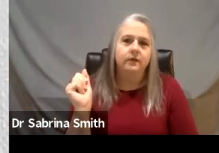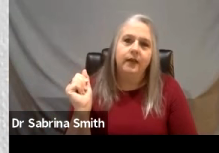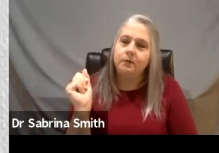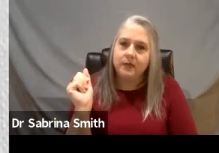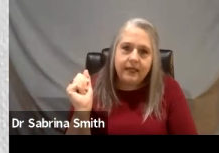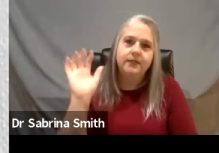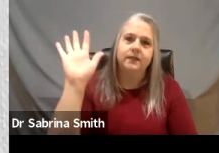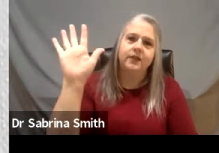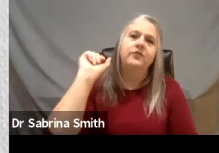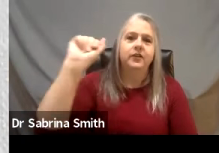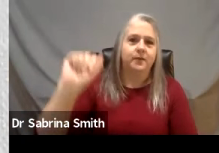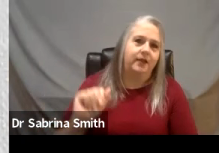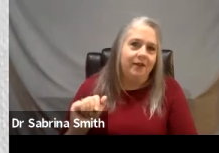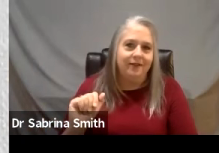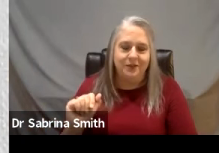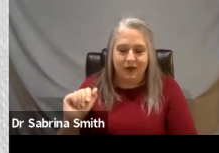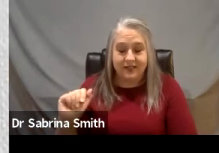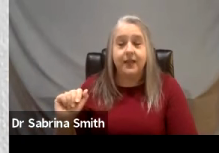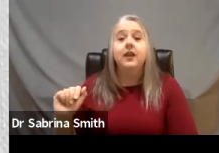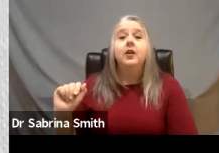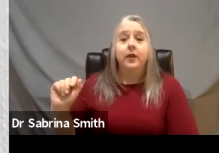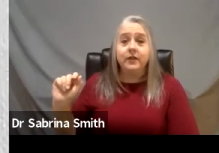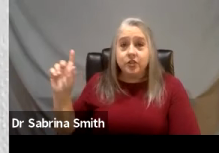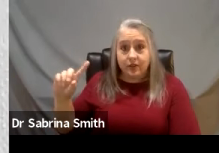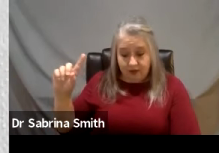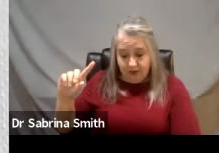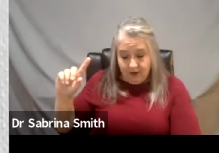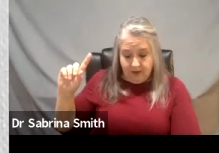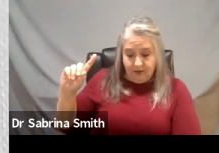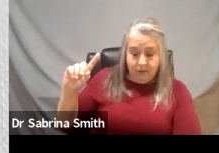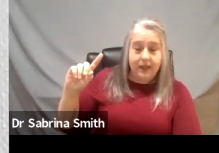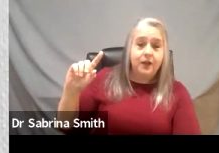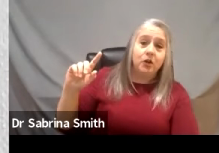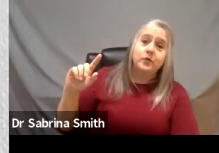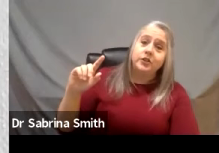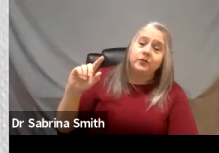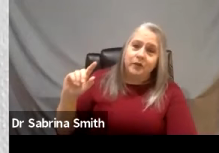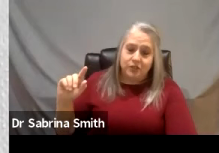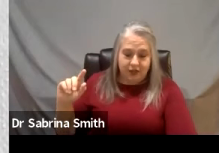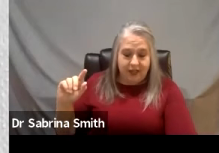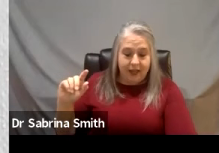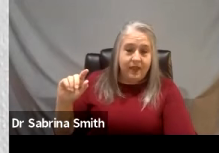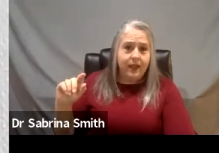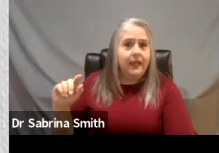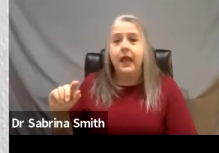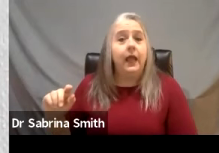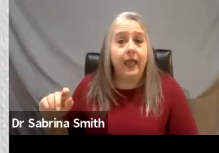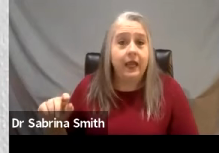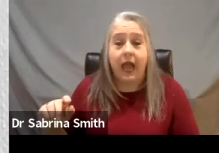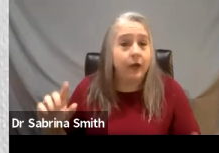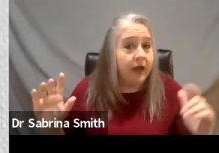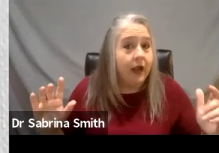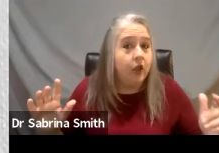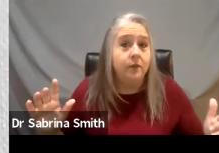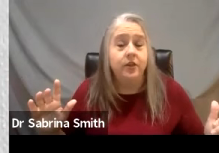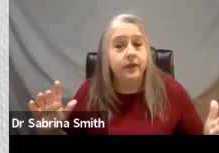Whew. Can I please catch the finger spelling? That's what I said. When I went and took in the beginning of March, when I went and took the EIPA again,